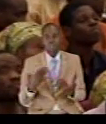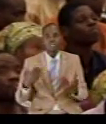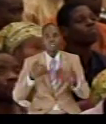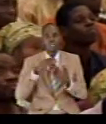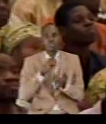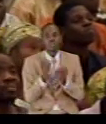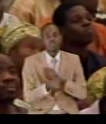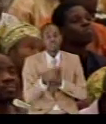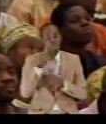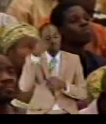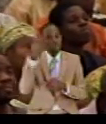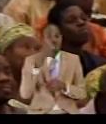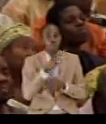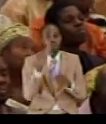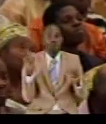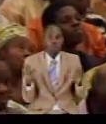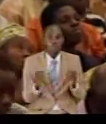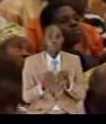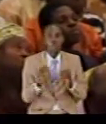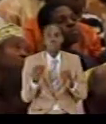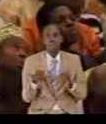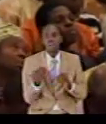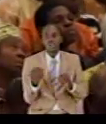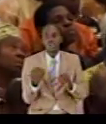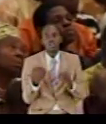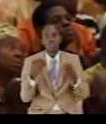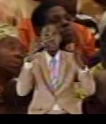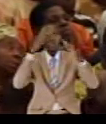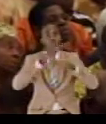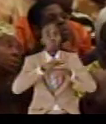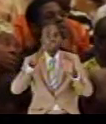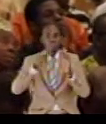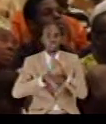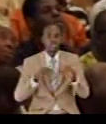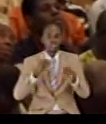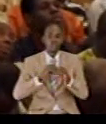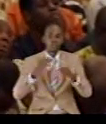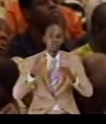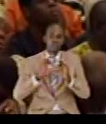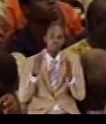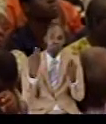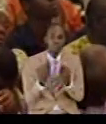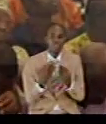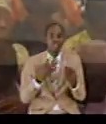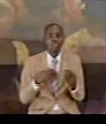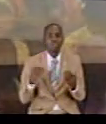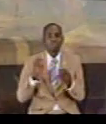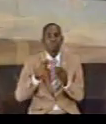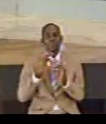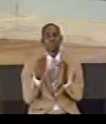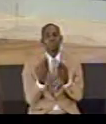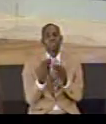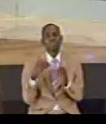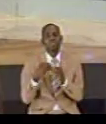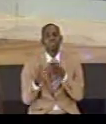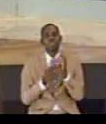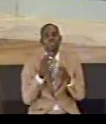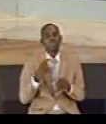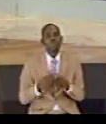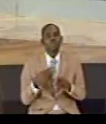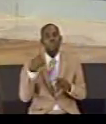Because nothing hopeless in your extended family again, in Jesus' name. Who against